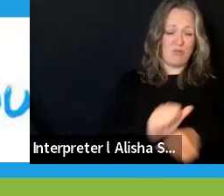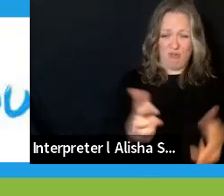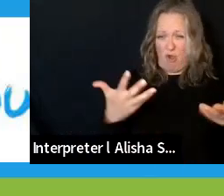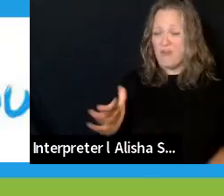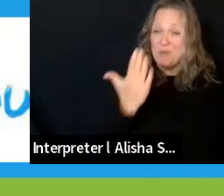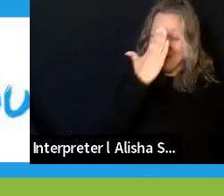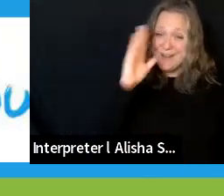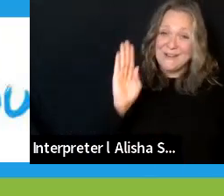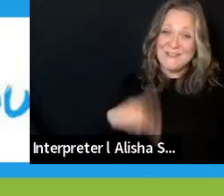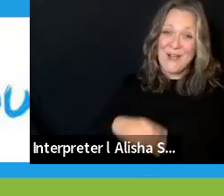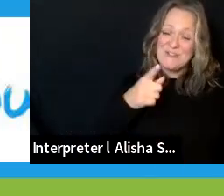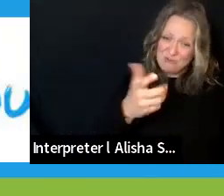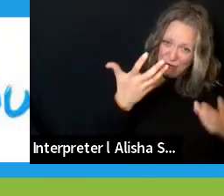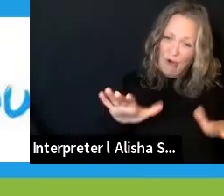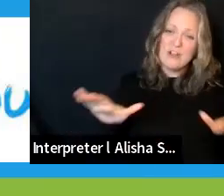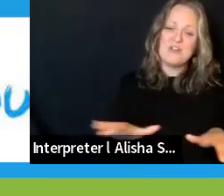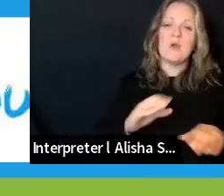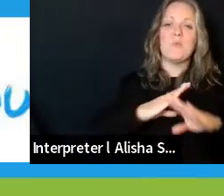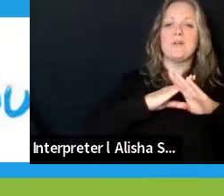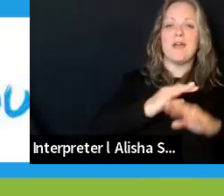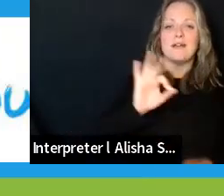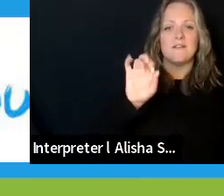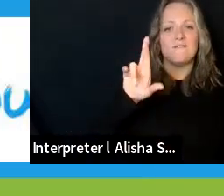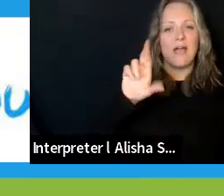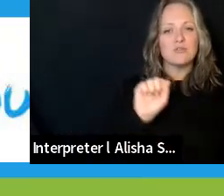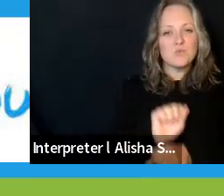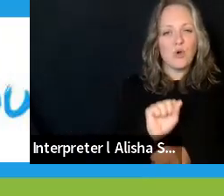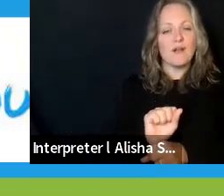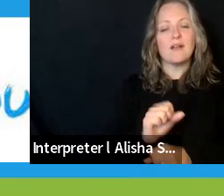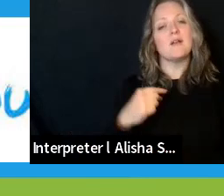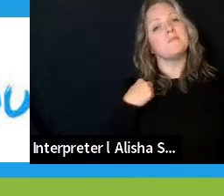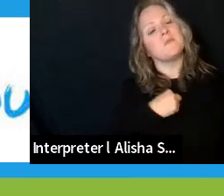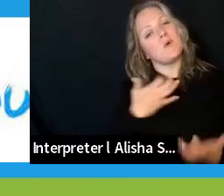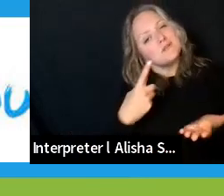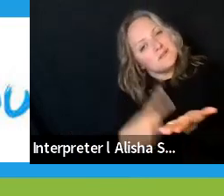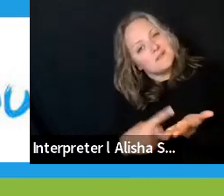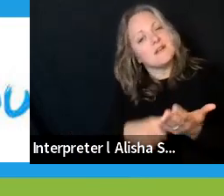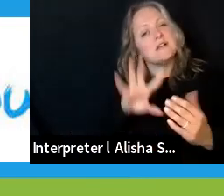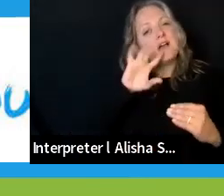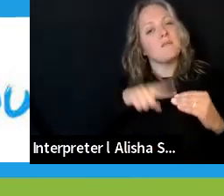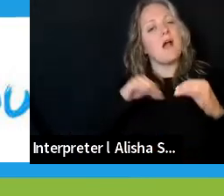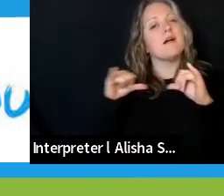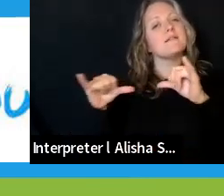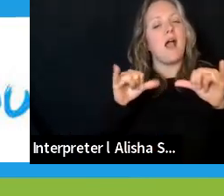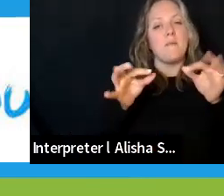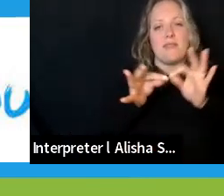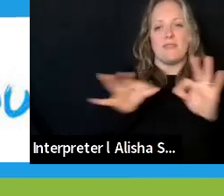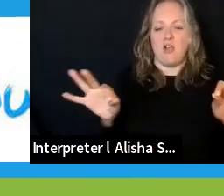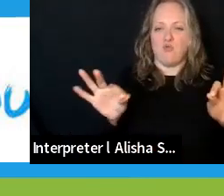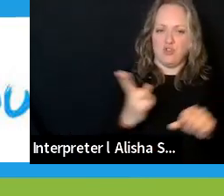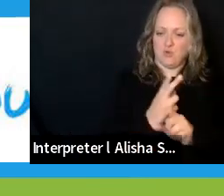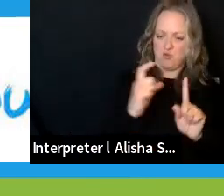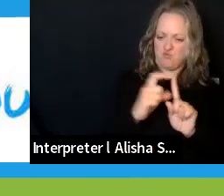know you're already doing protective factors work. We just talk about the use of common language and really